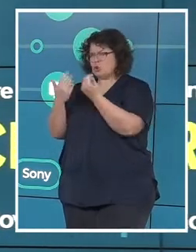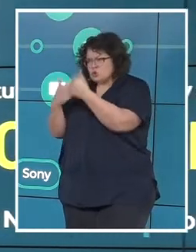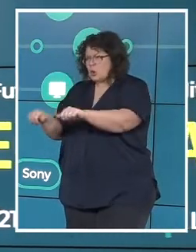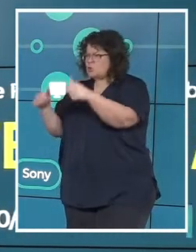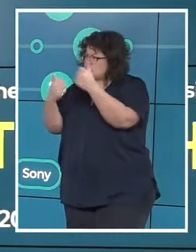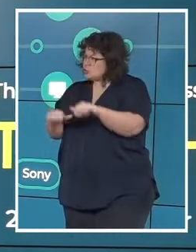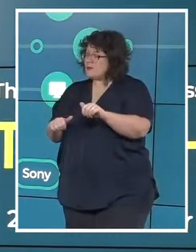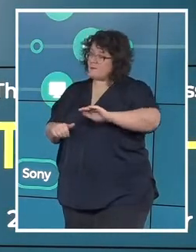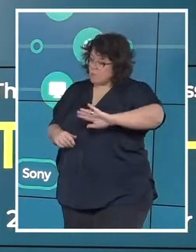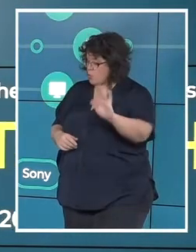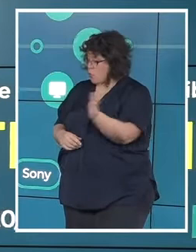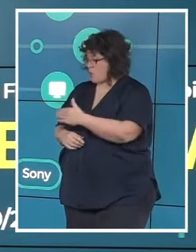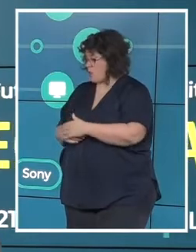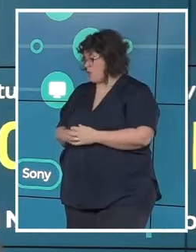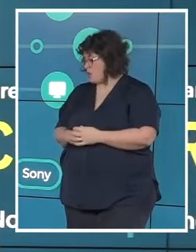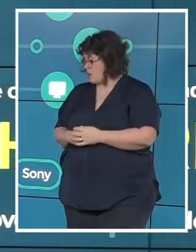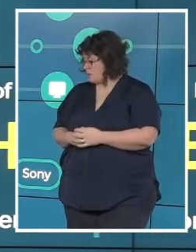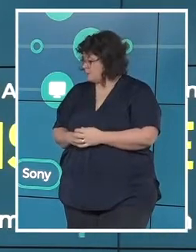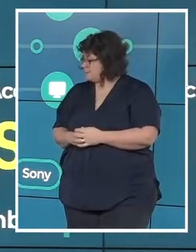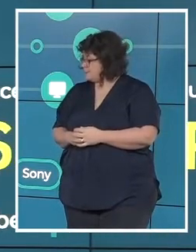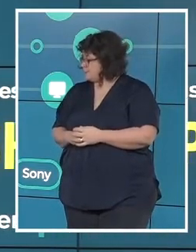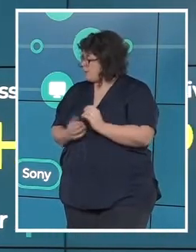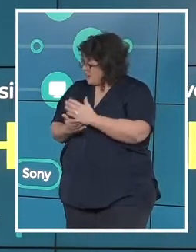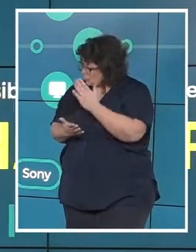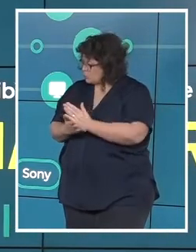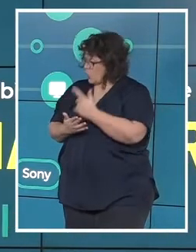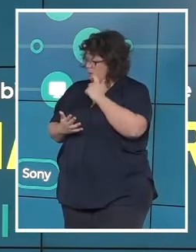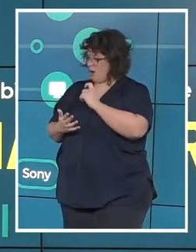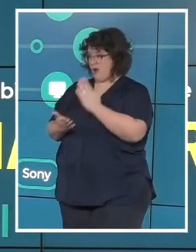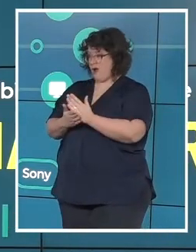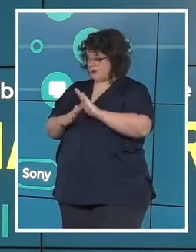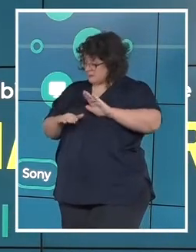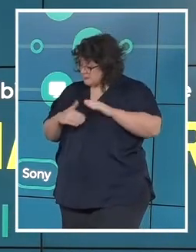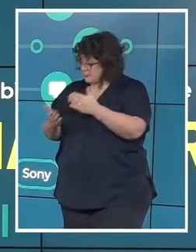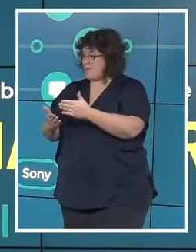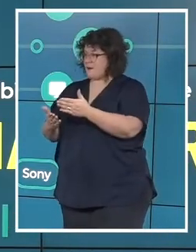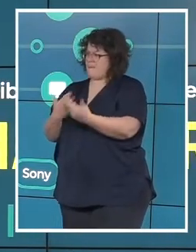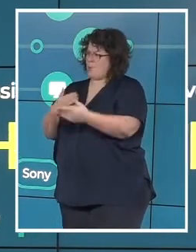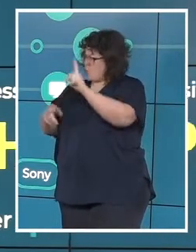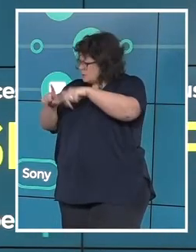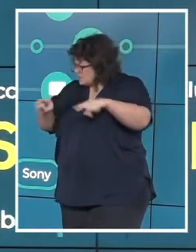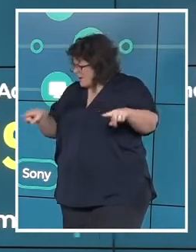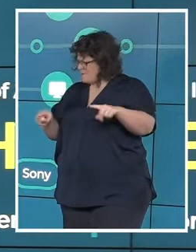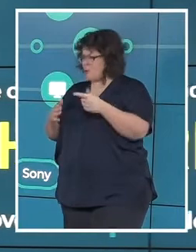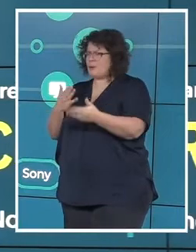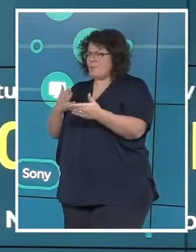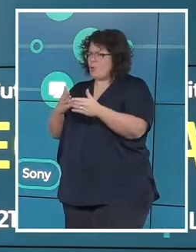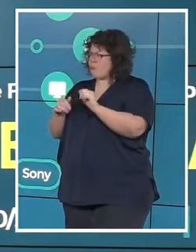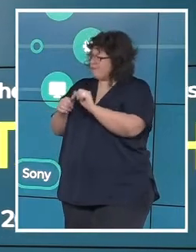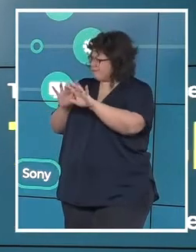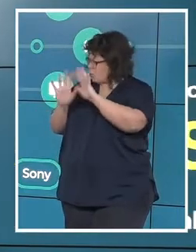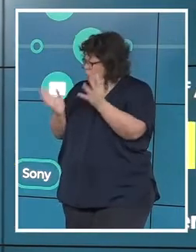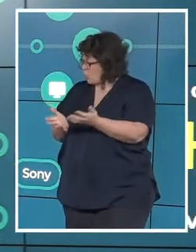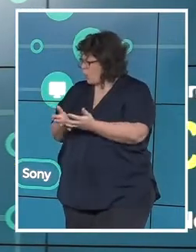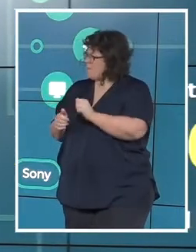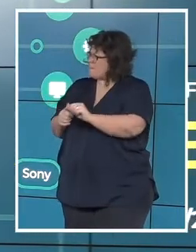and dynamic world and a better human experience for all. In doing that, we actually sat